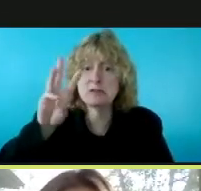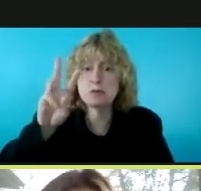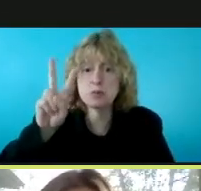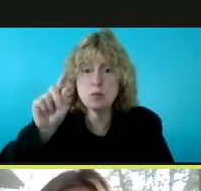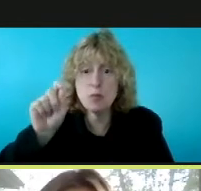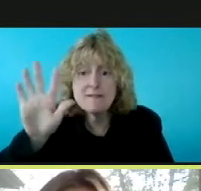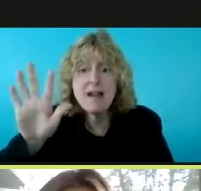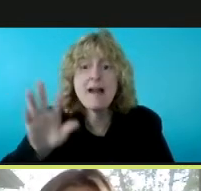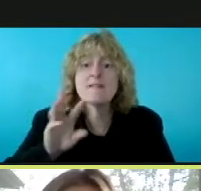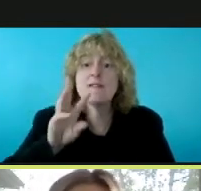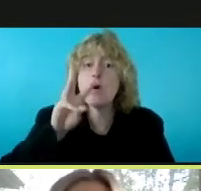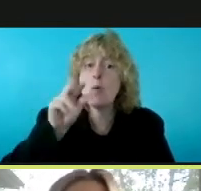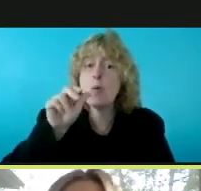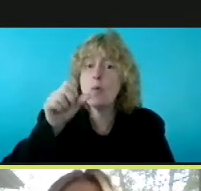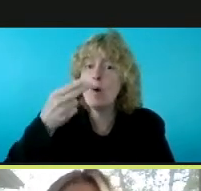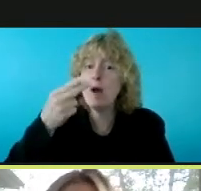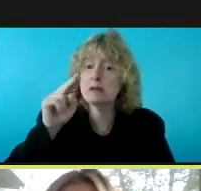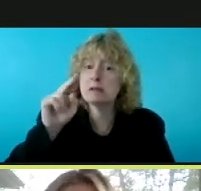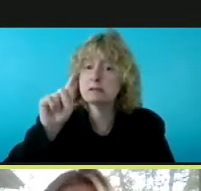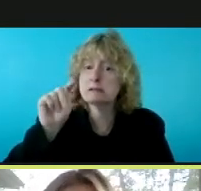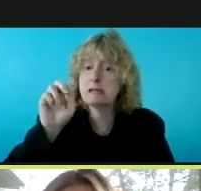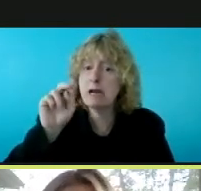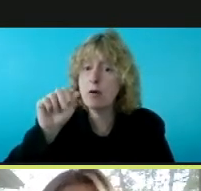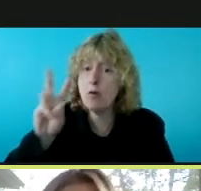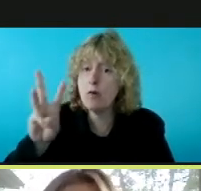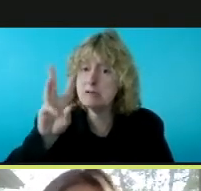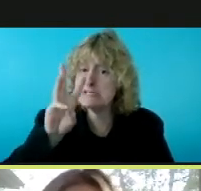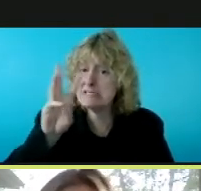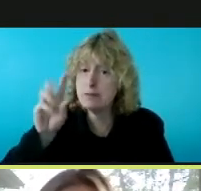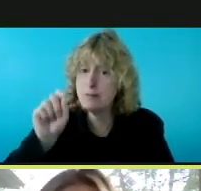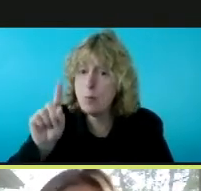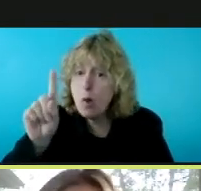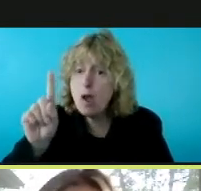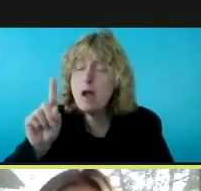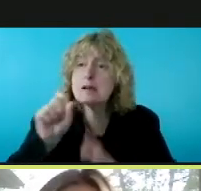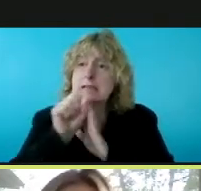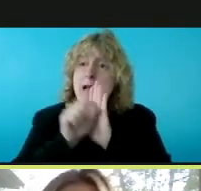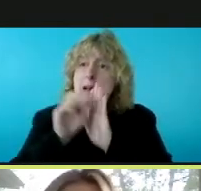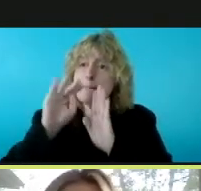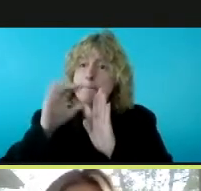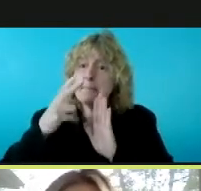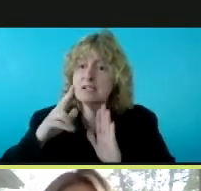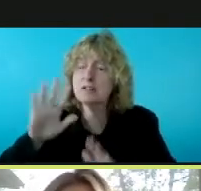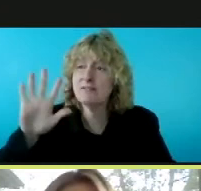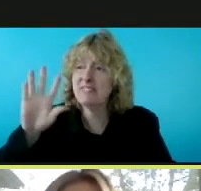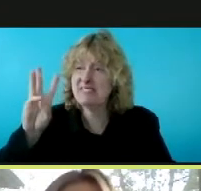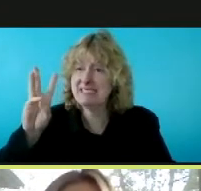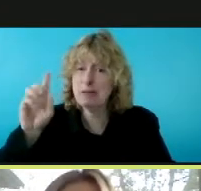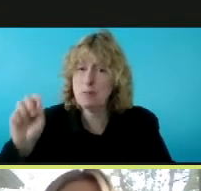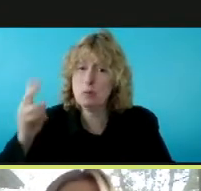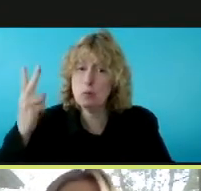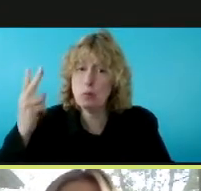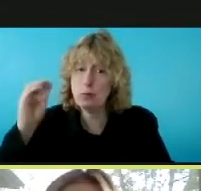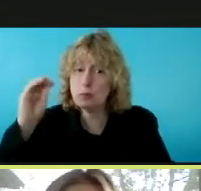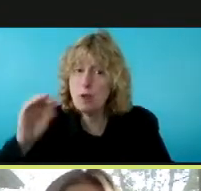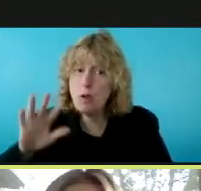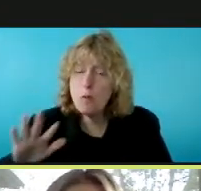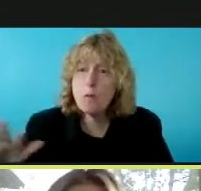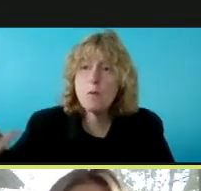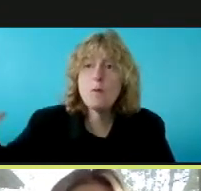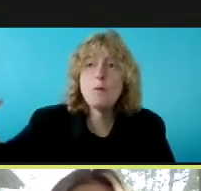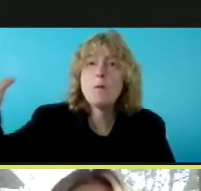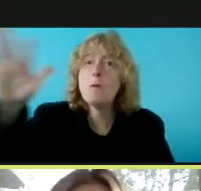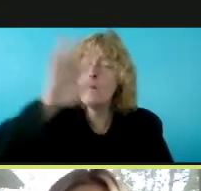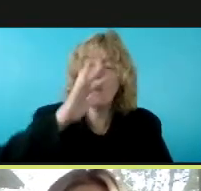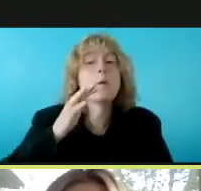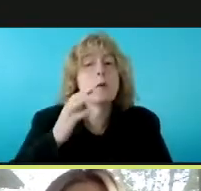at 66.1%, and the state of Michigan at 56.2% of all Michiganders receiving at least one